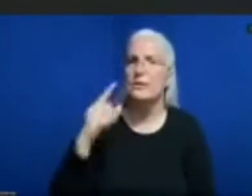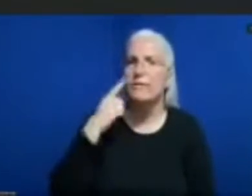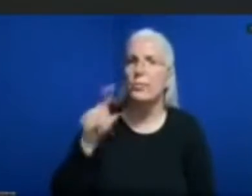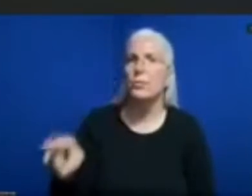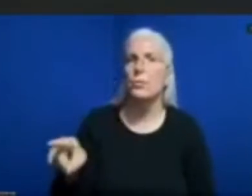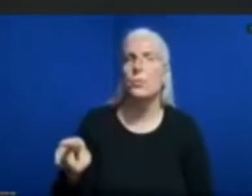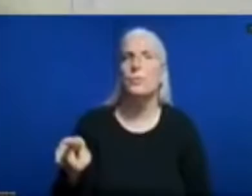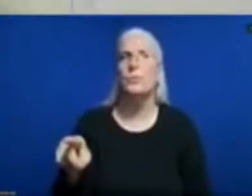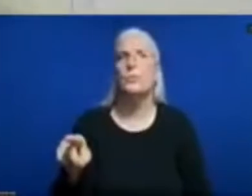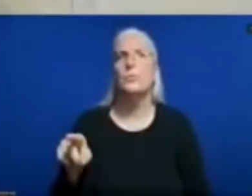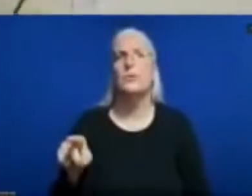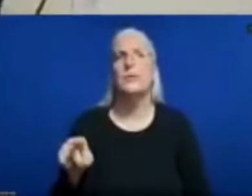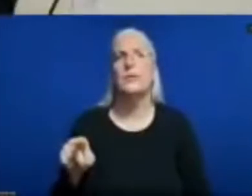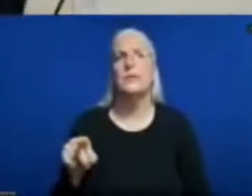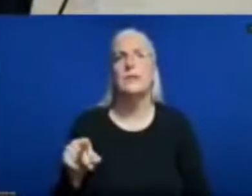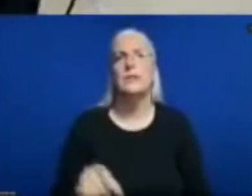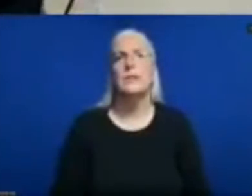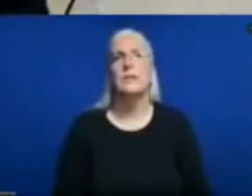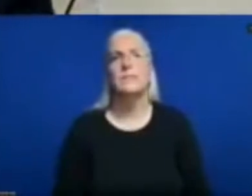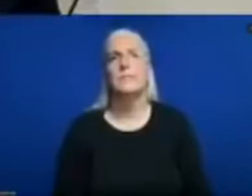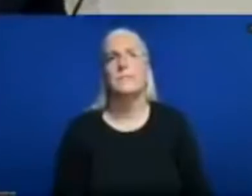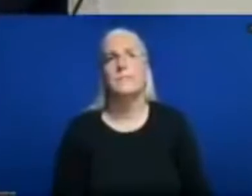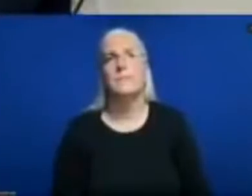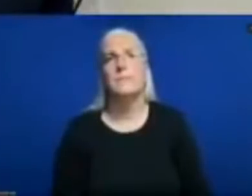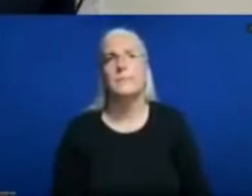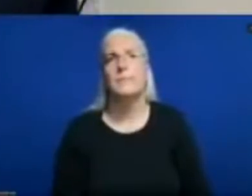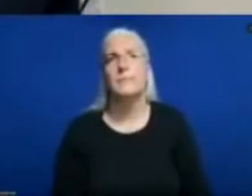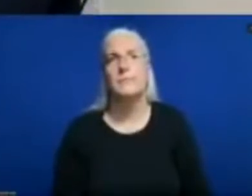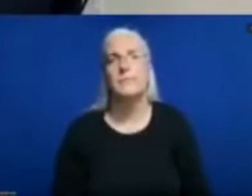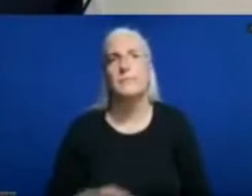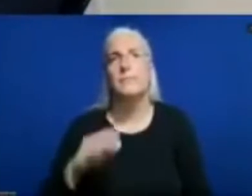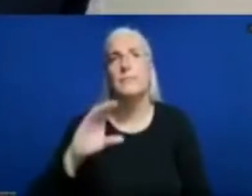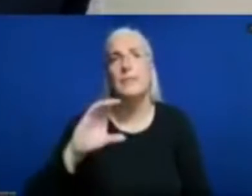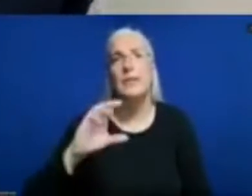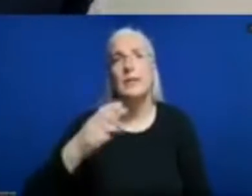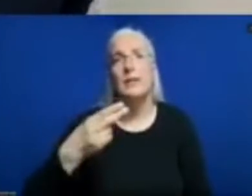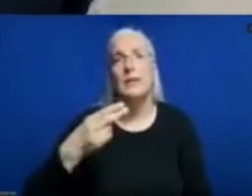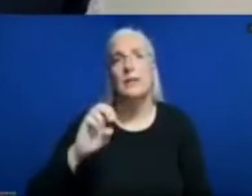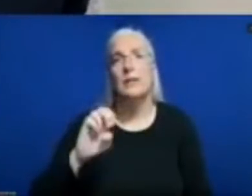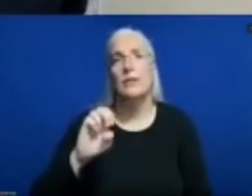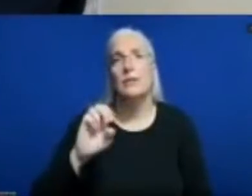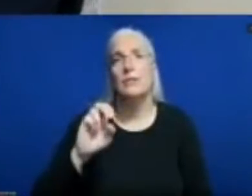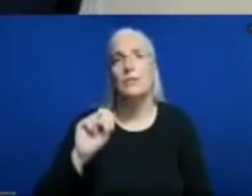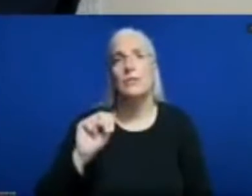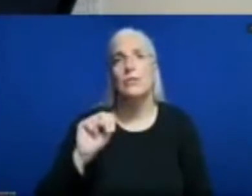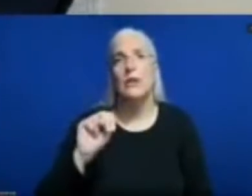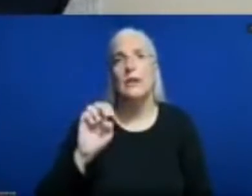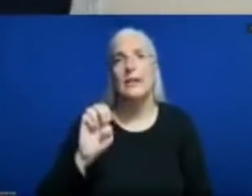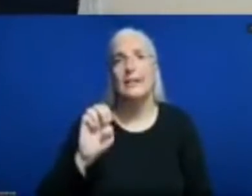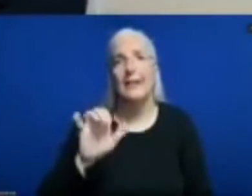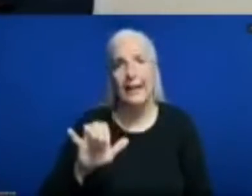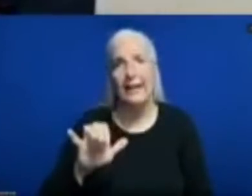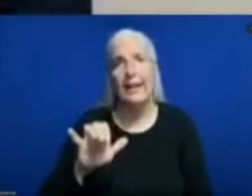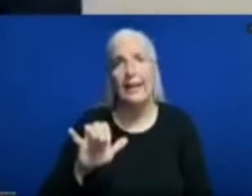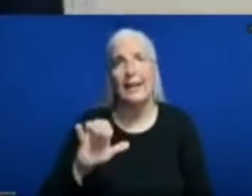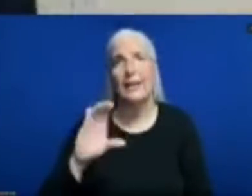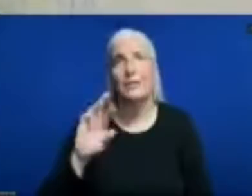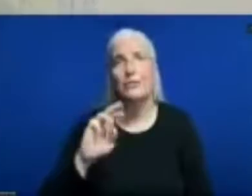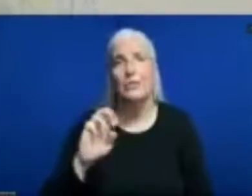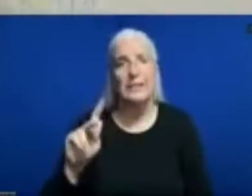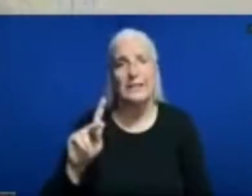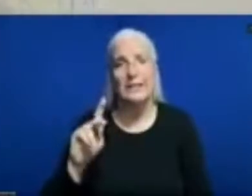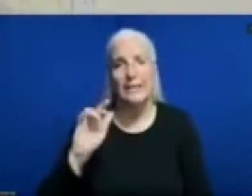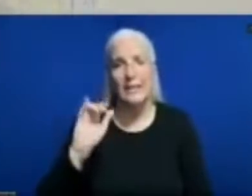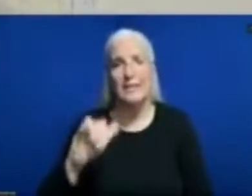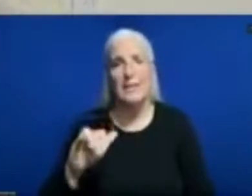area. Right. So Cheney Creek, Hobo Camp. So where you see right here, it's in our Duffy group. There were